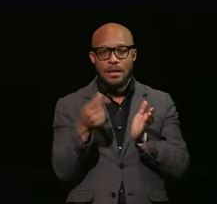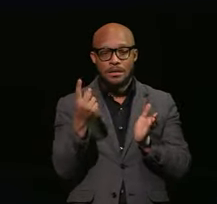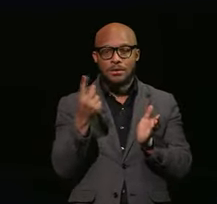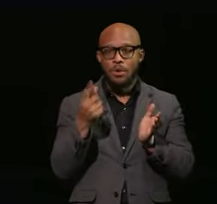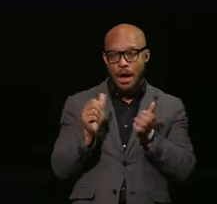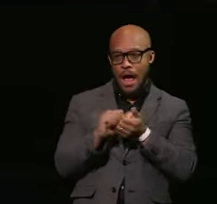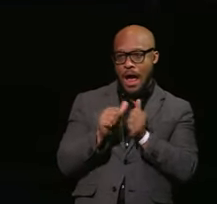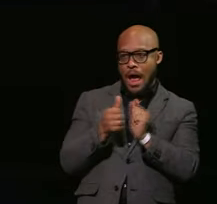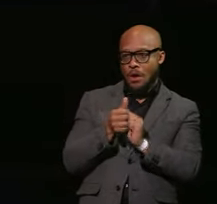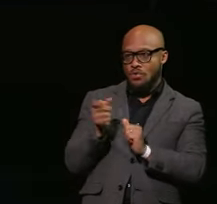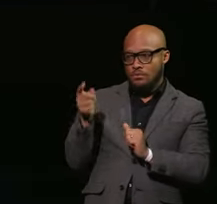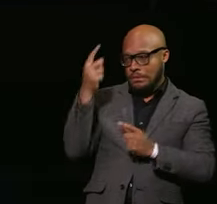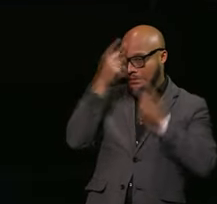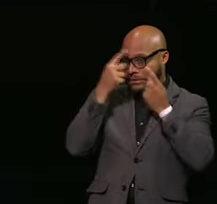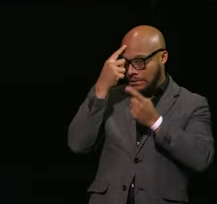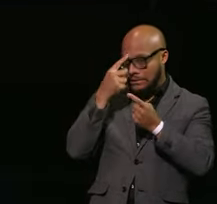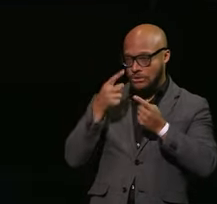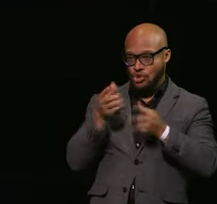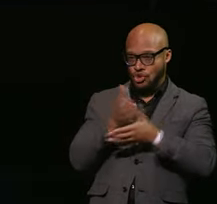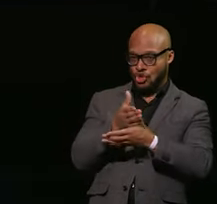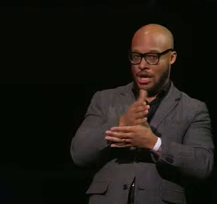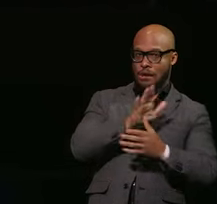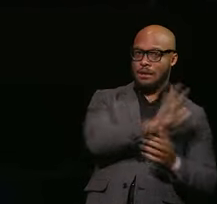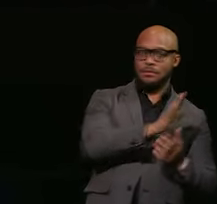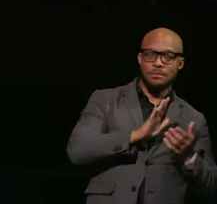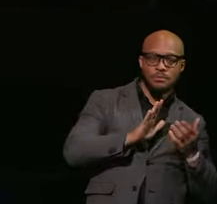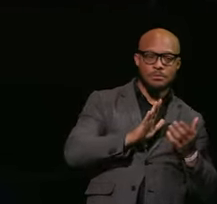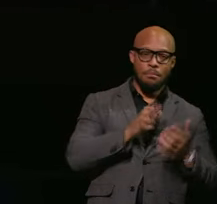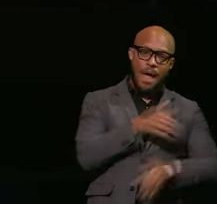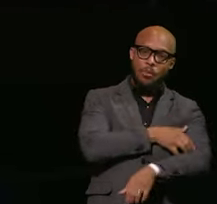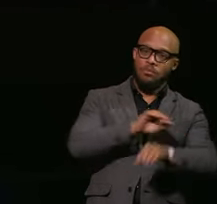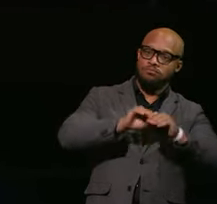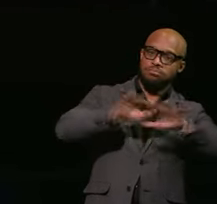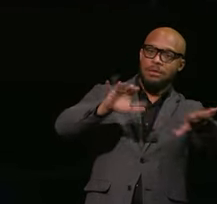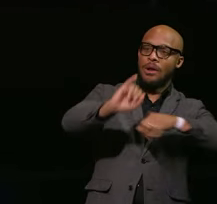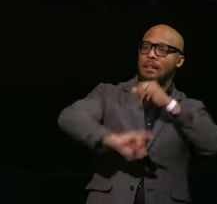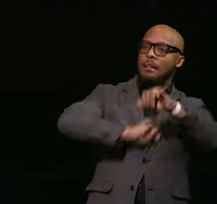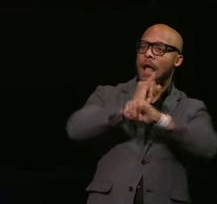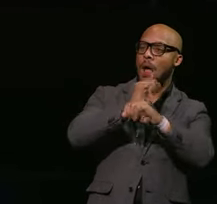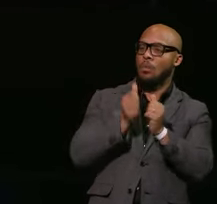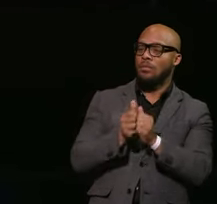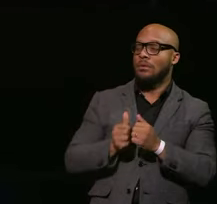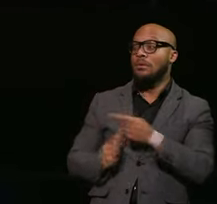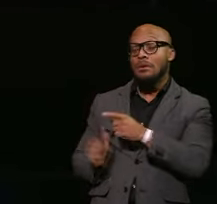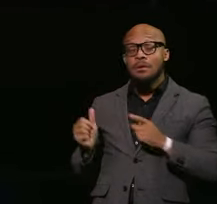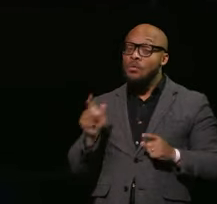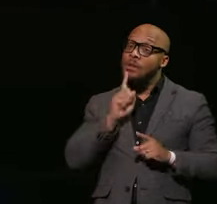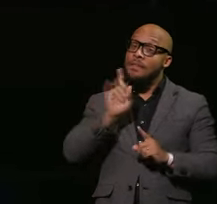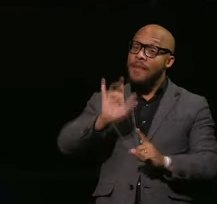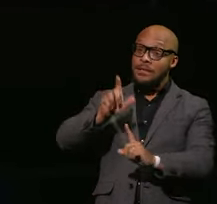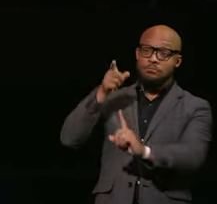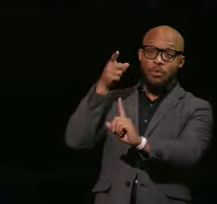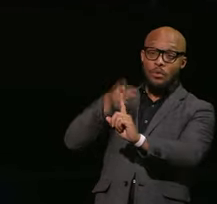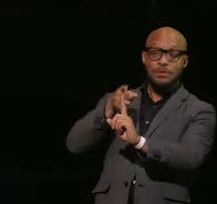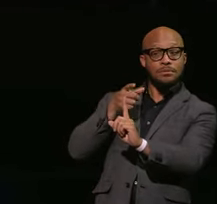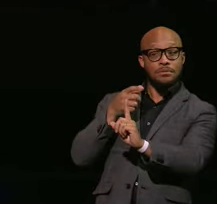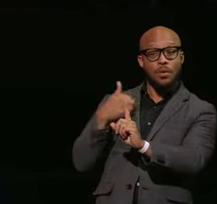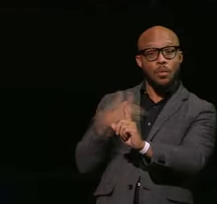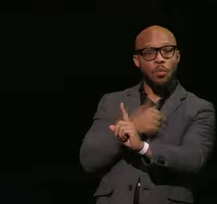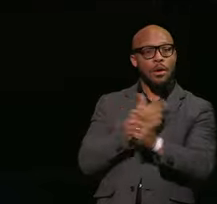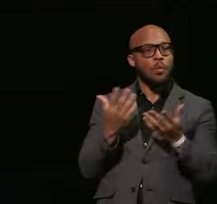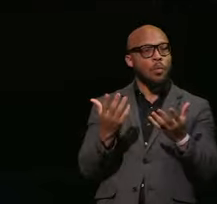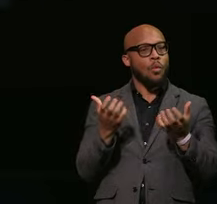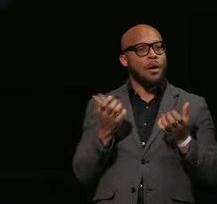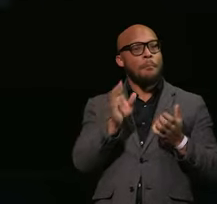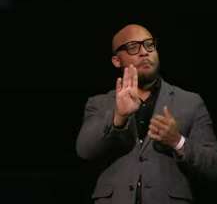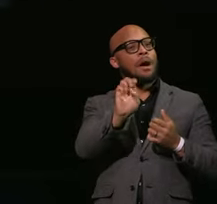internationally? I mean, you know, it was to do exactly that, to make Bobby a household name, to